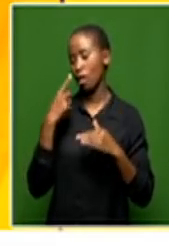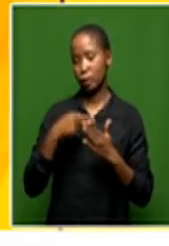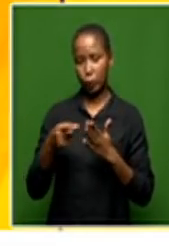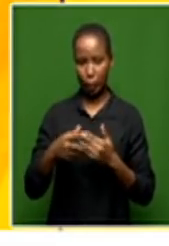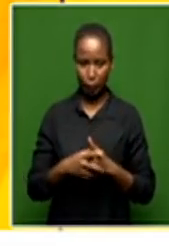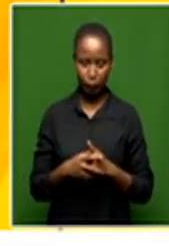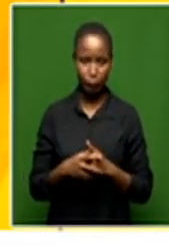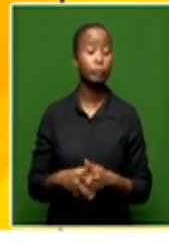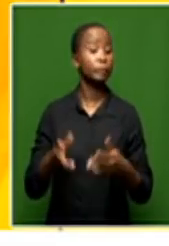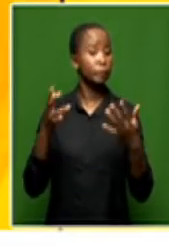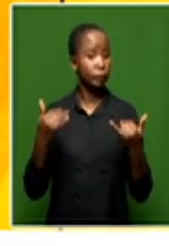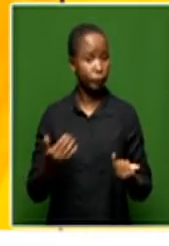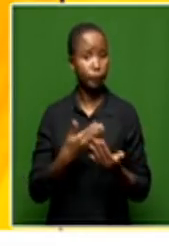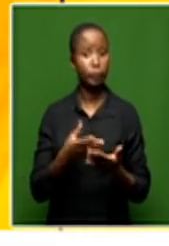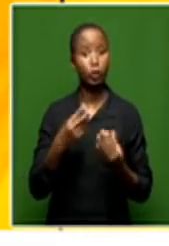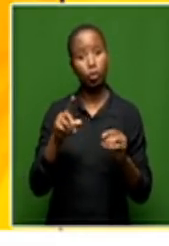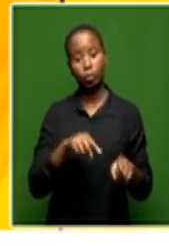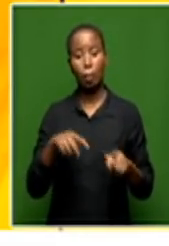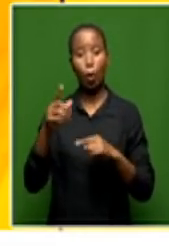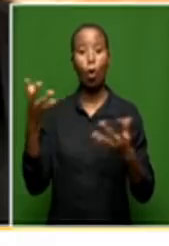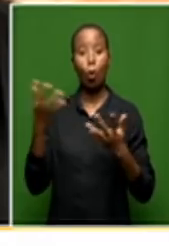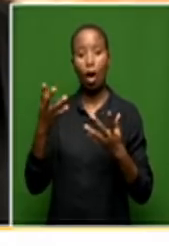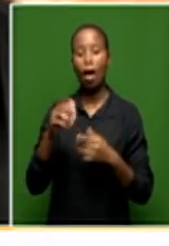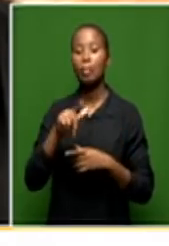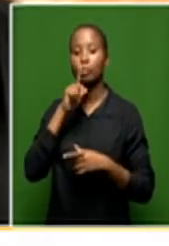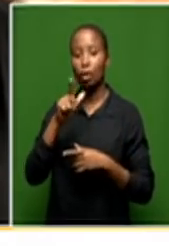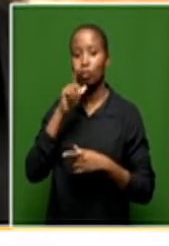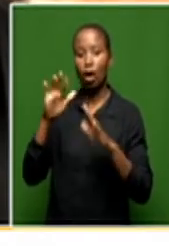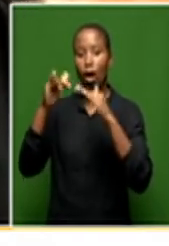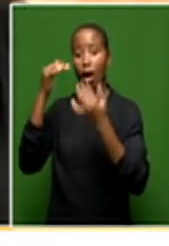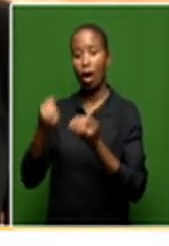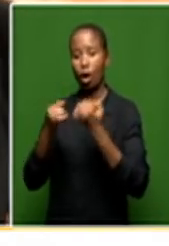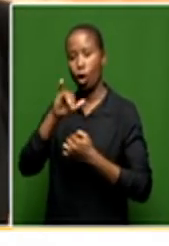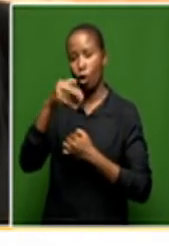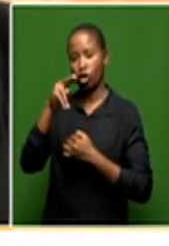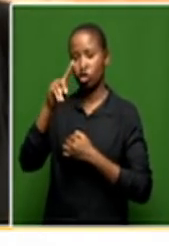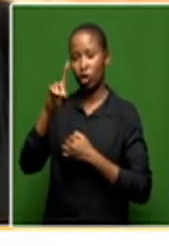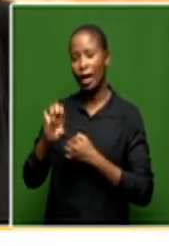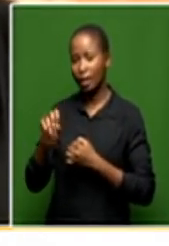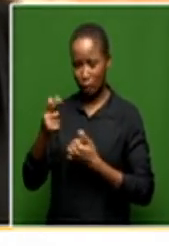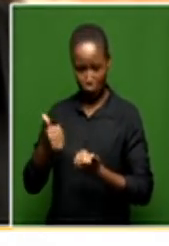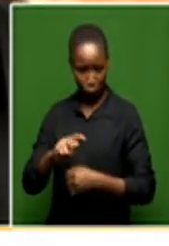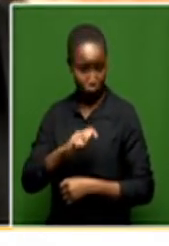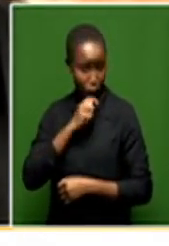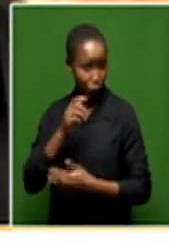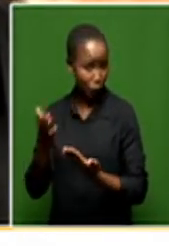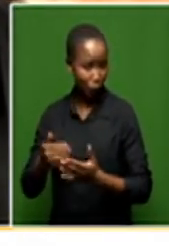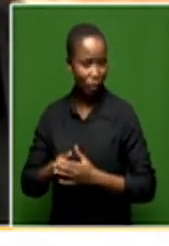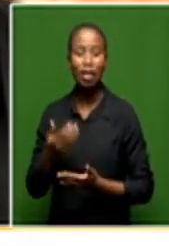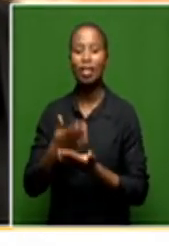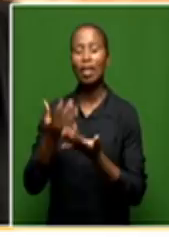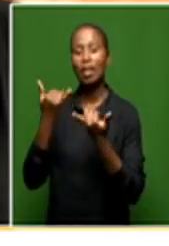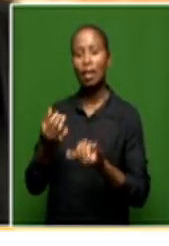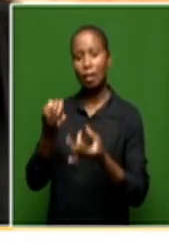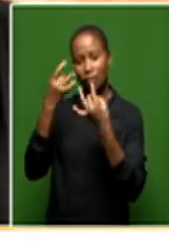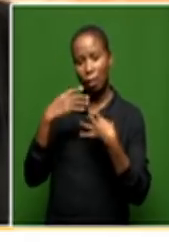Now let's cross over to Jayed-Leigh at the Pietermaritzburg High Court. Jayed, a very, very good morning to you. Let's get an understanding of what